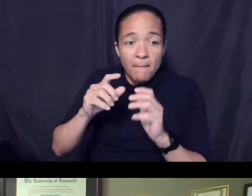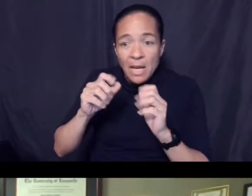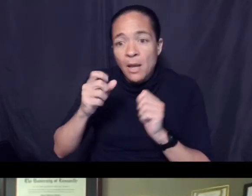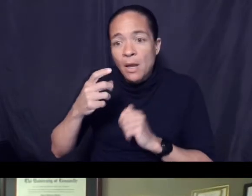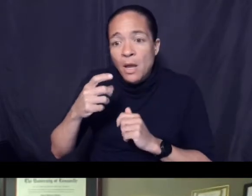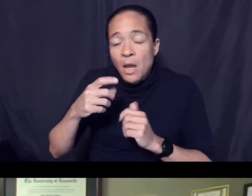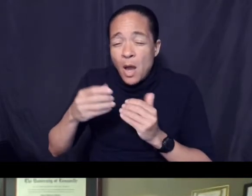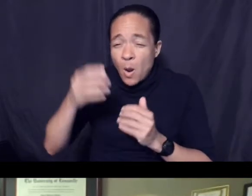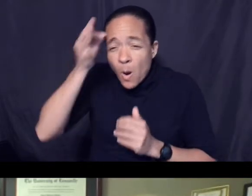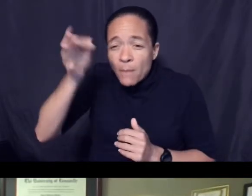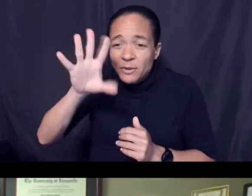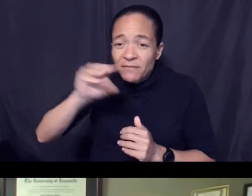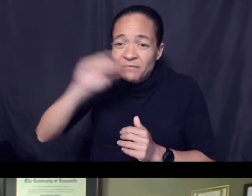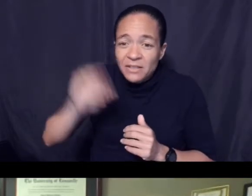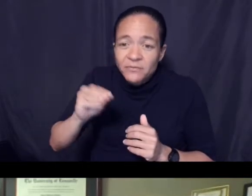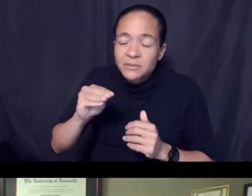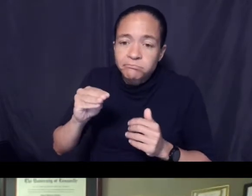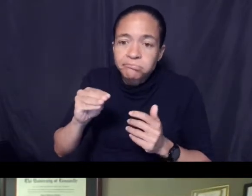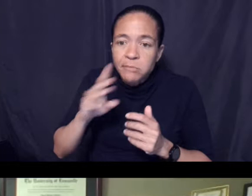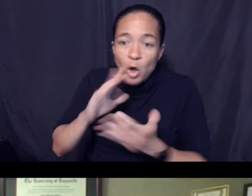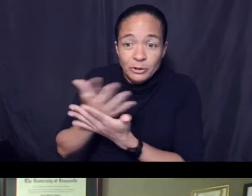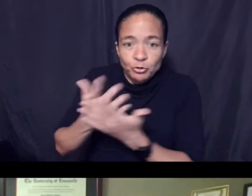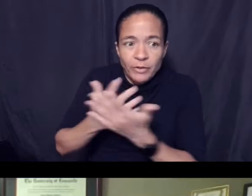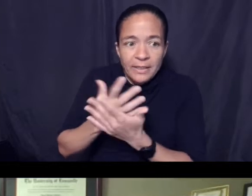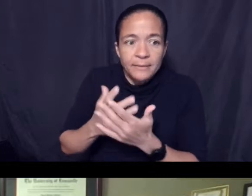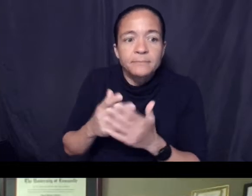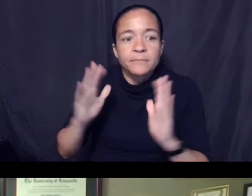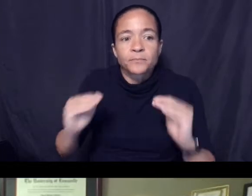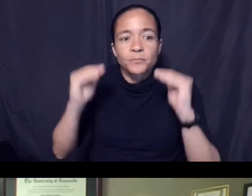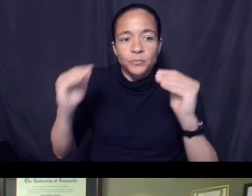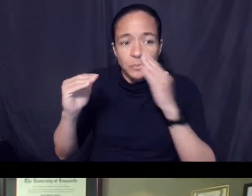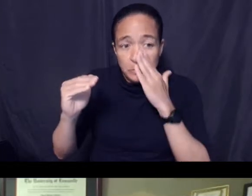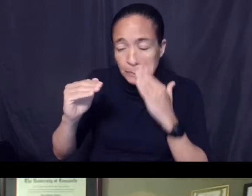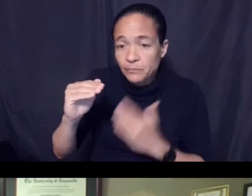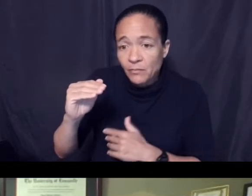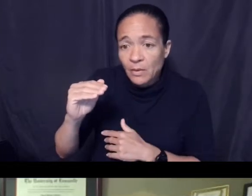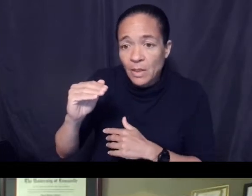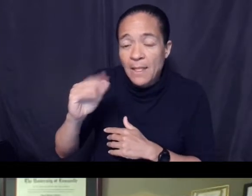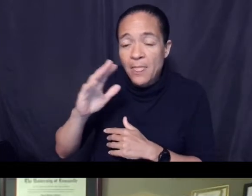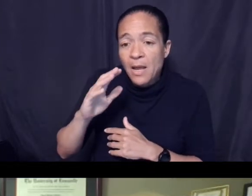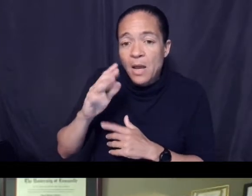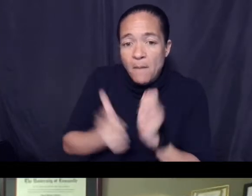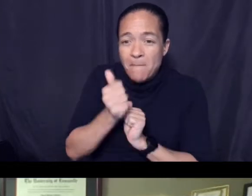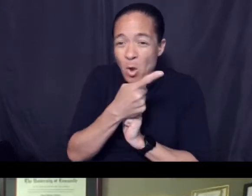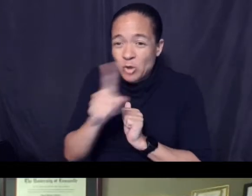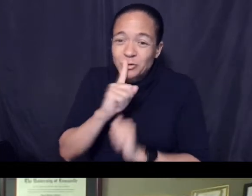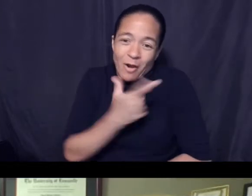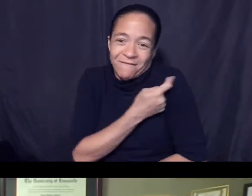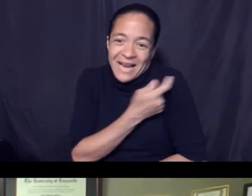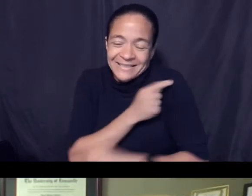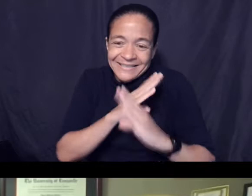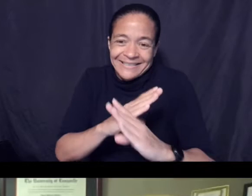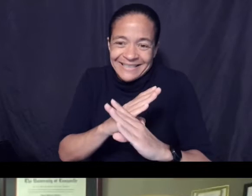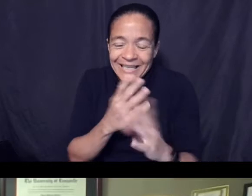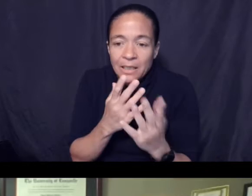are vaccinated with rubella-containing vaccine, and this is not so much of an issue. Only about a third of pregnant